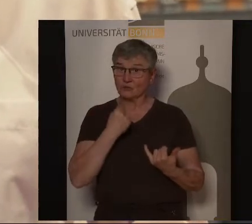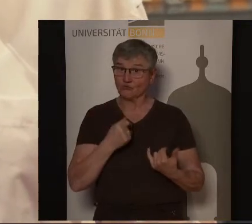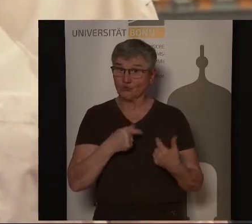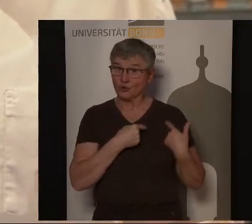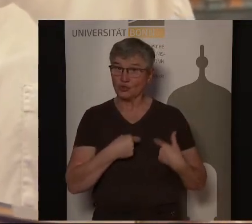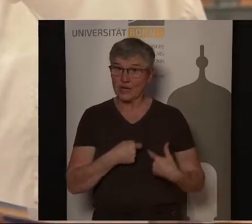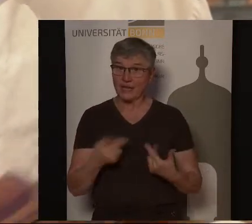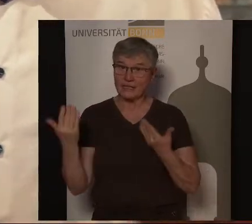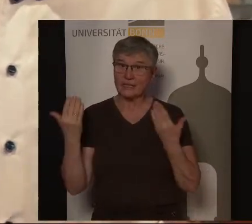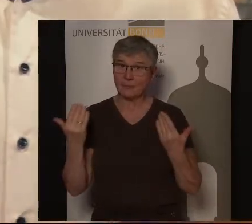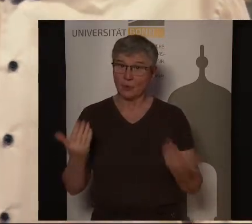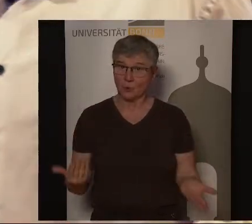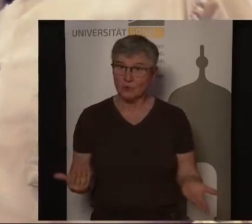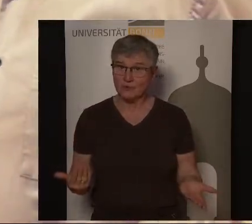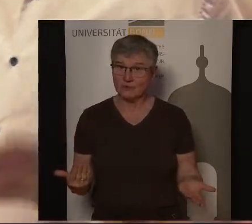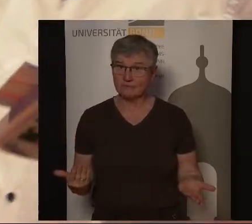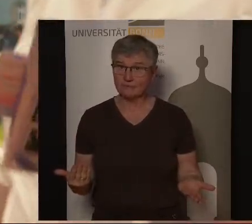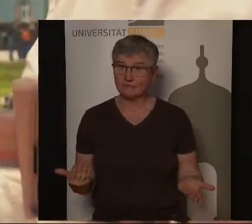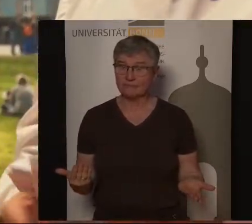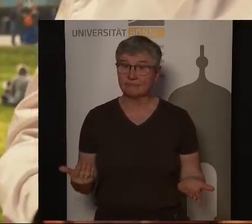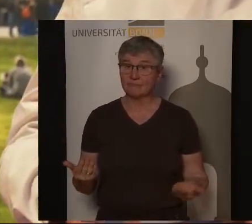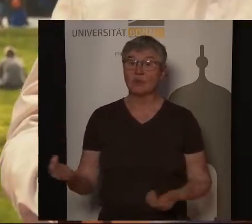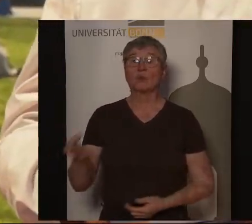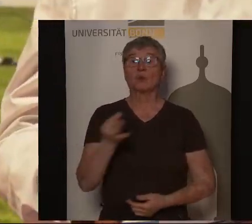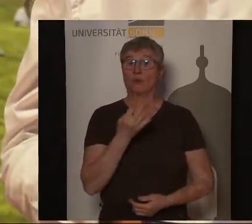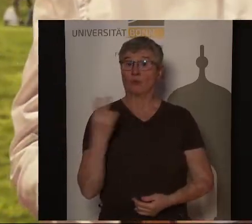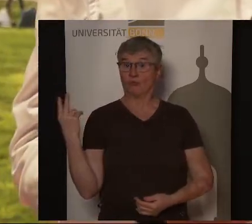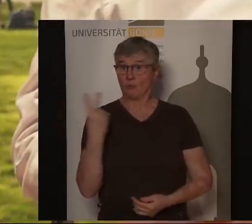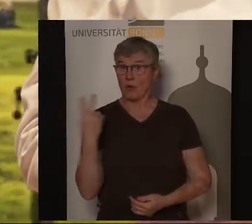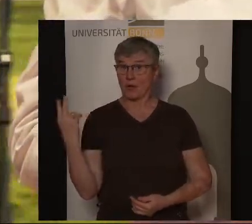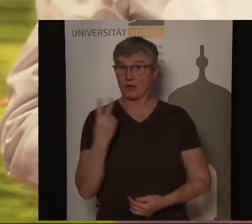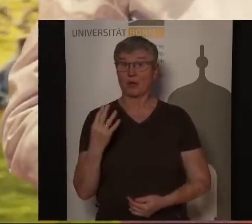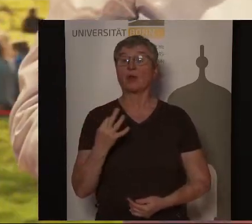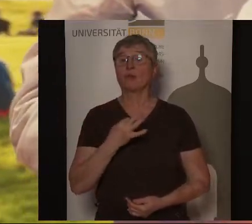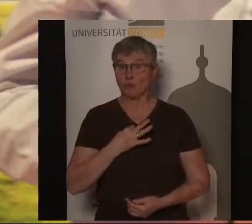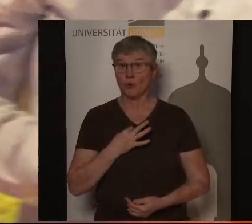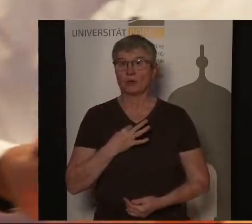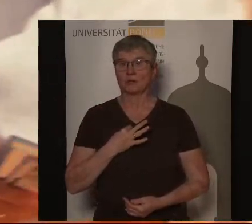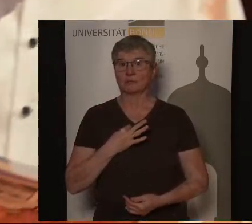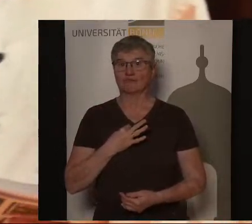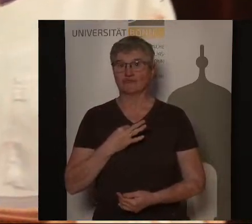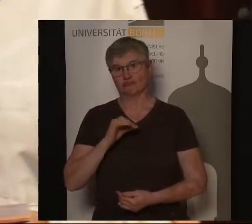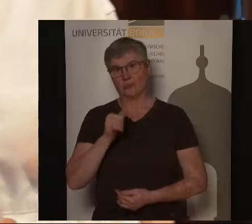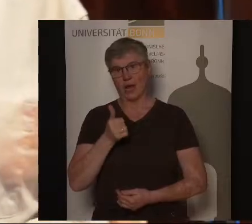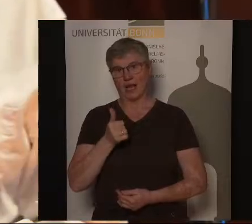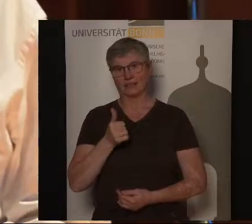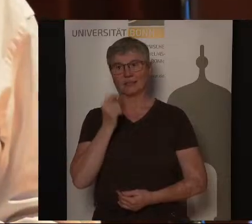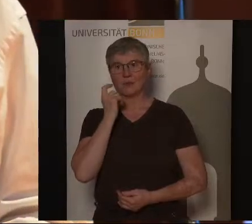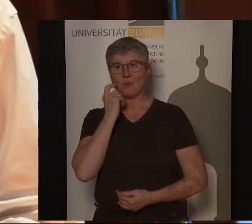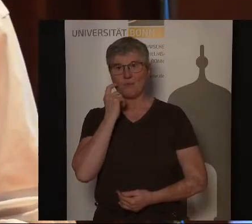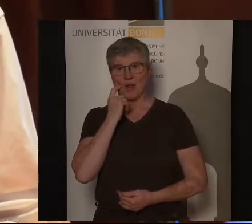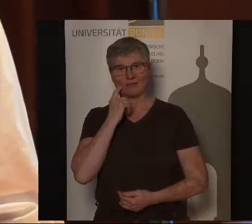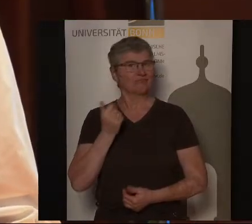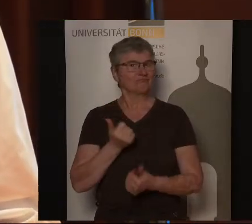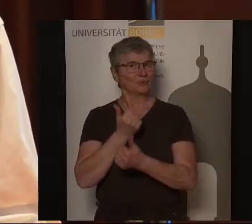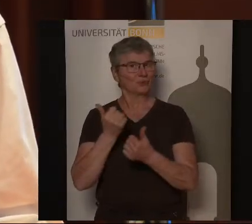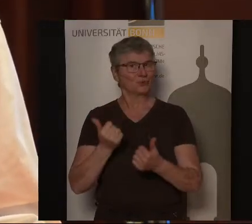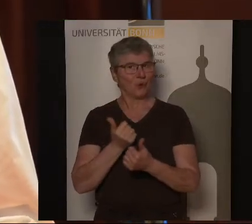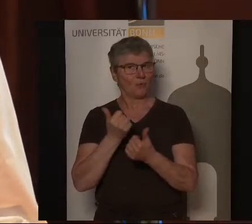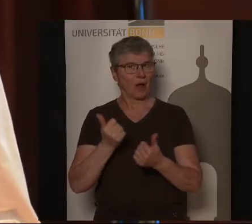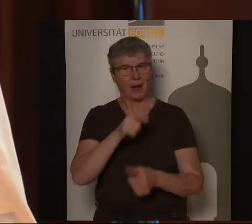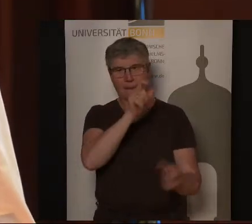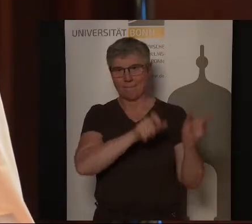Right, so everyone, I would like to warmly welcome all of you. This is actually a nice moment for the two of